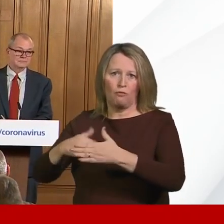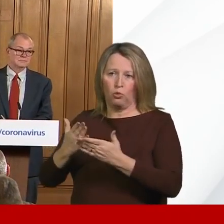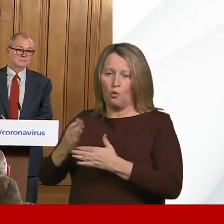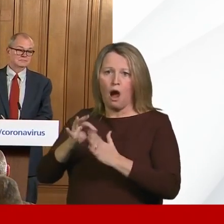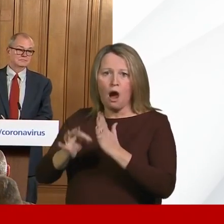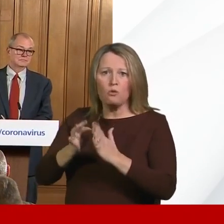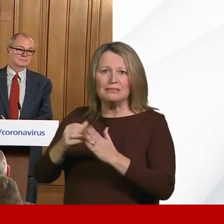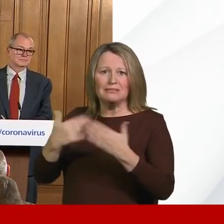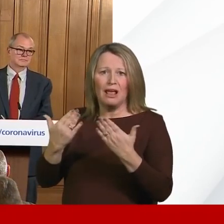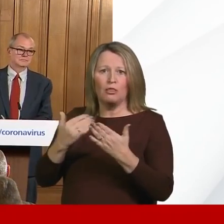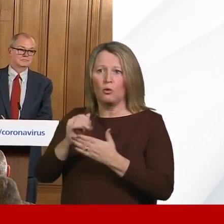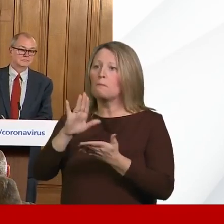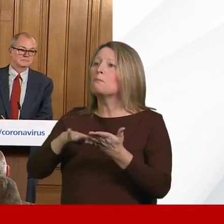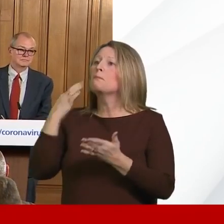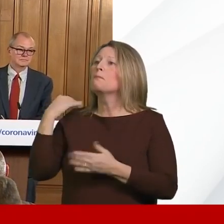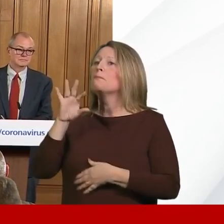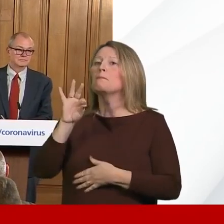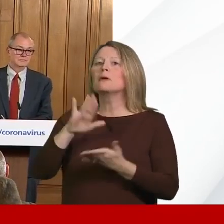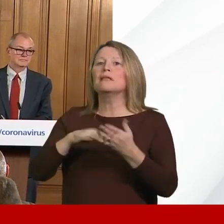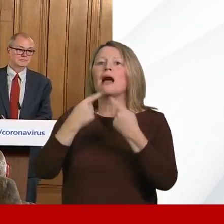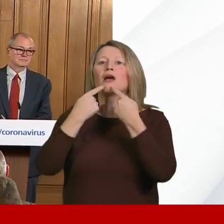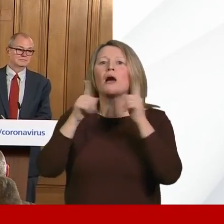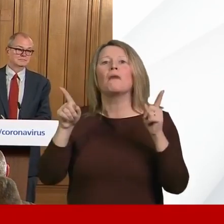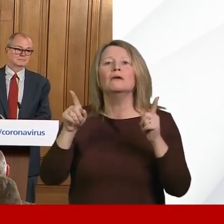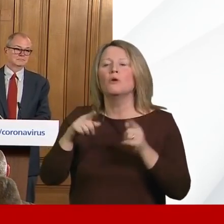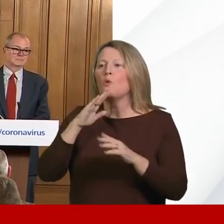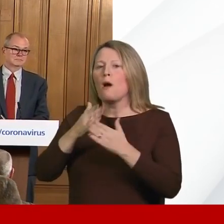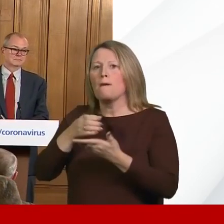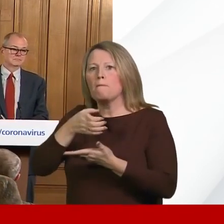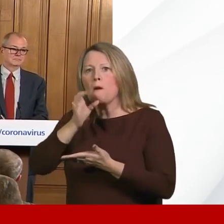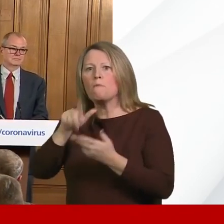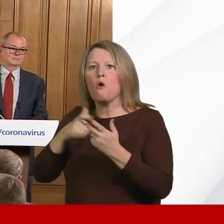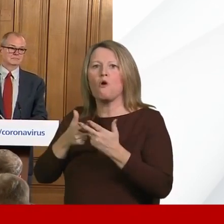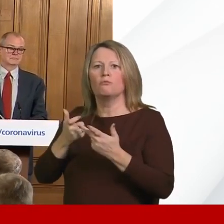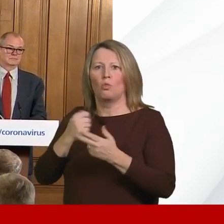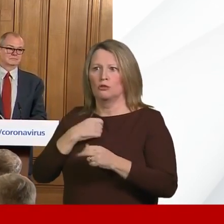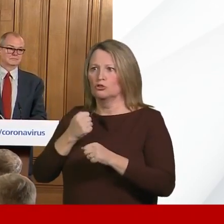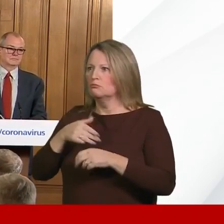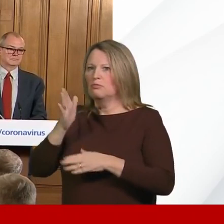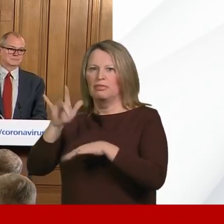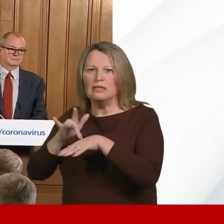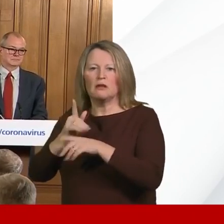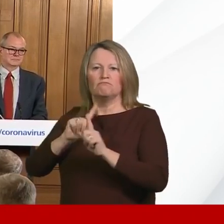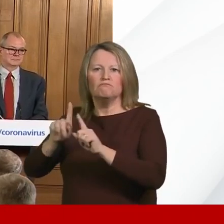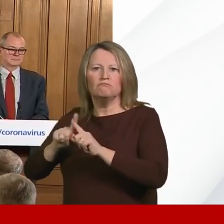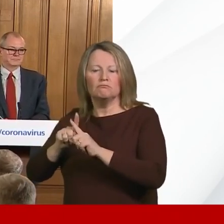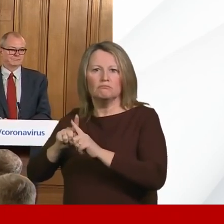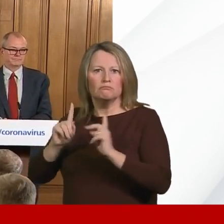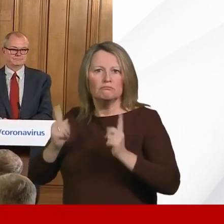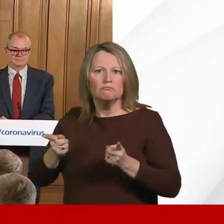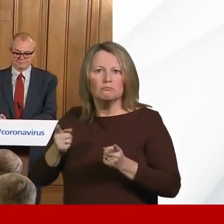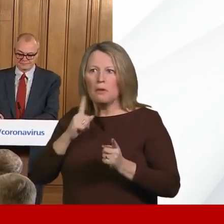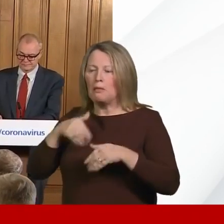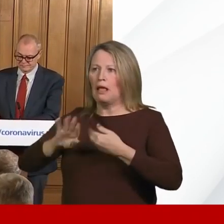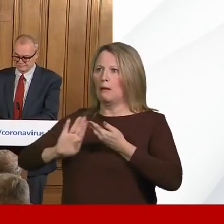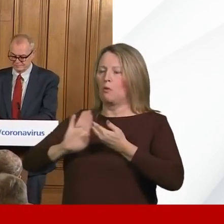accommodation, and they will probably have been listening to the package yesterday from Rishi Sunak to hear if there might be some help, and wondering what on earth to say to their landlords about the fact that they might